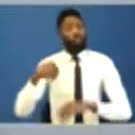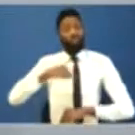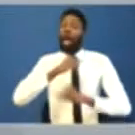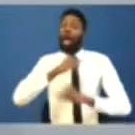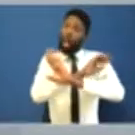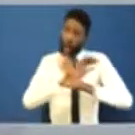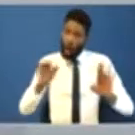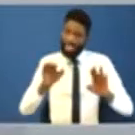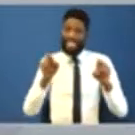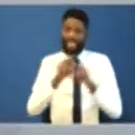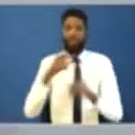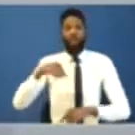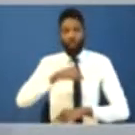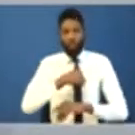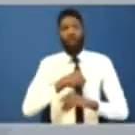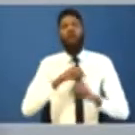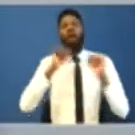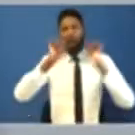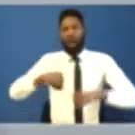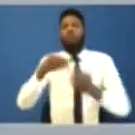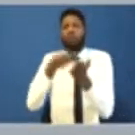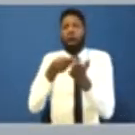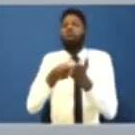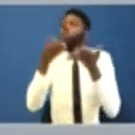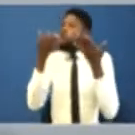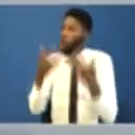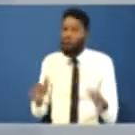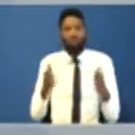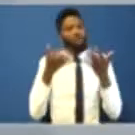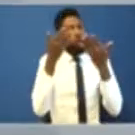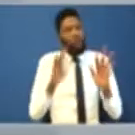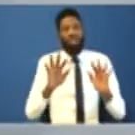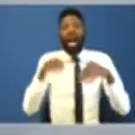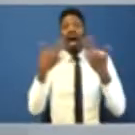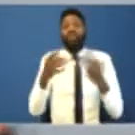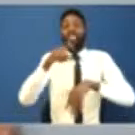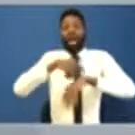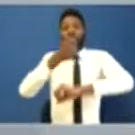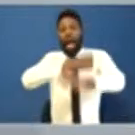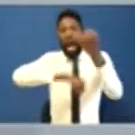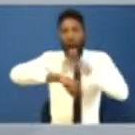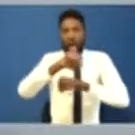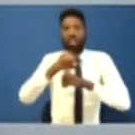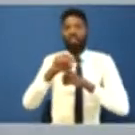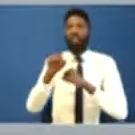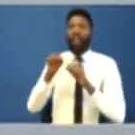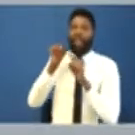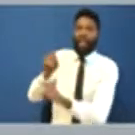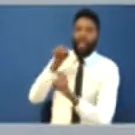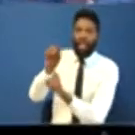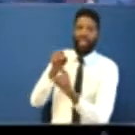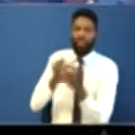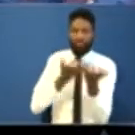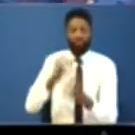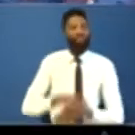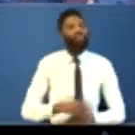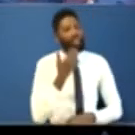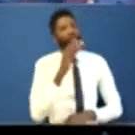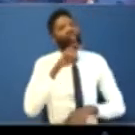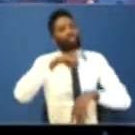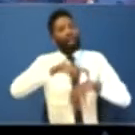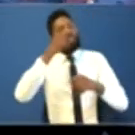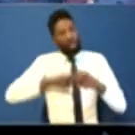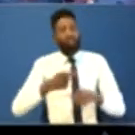know we have money getting lost uh through the enforcement where they go and they harass our business thank you so much your time sir thank you so much